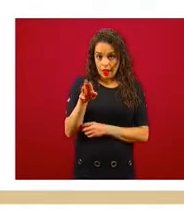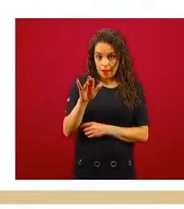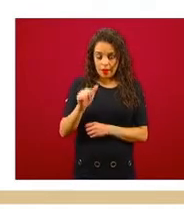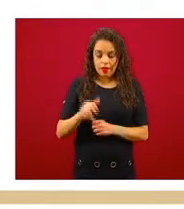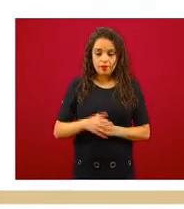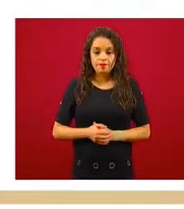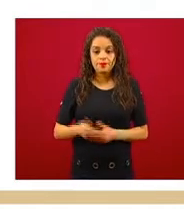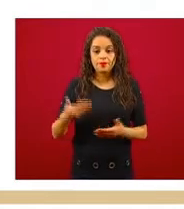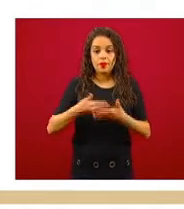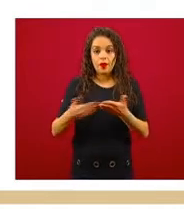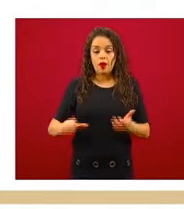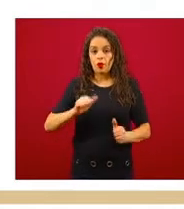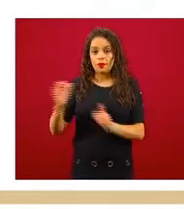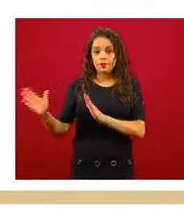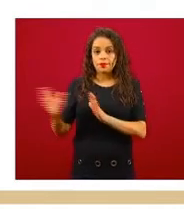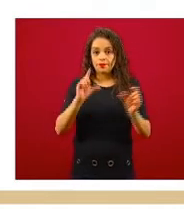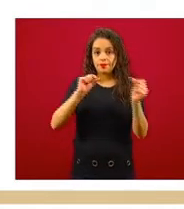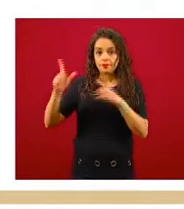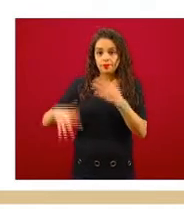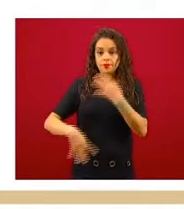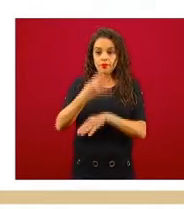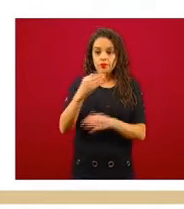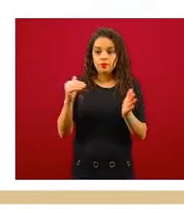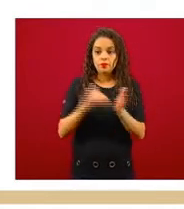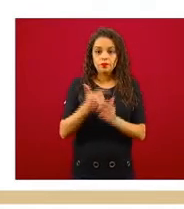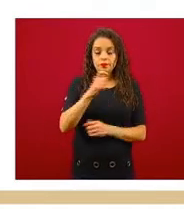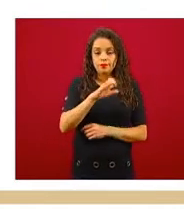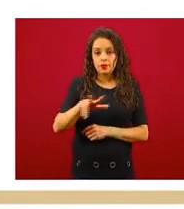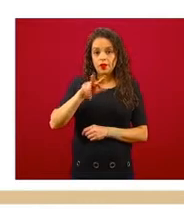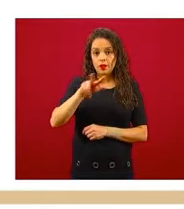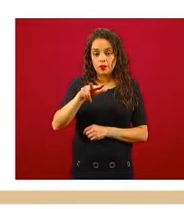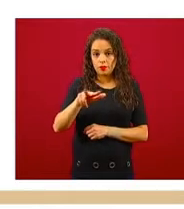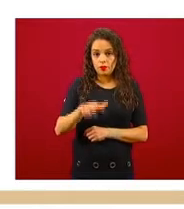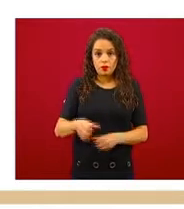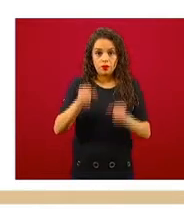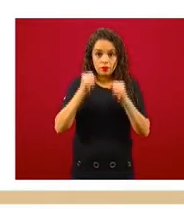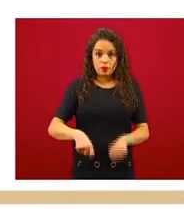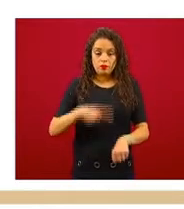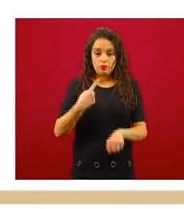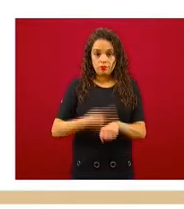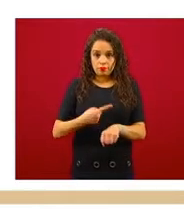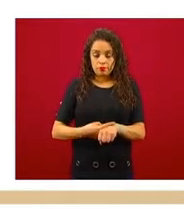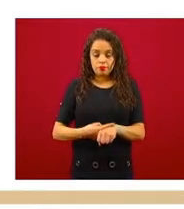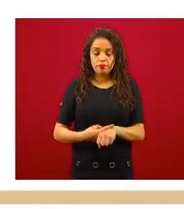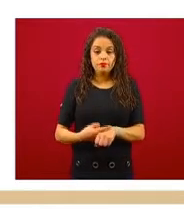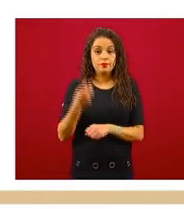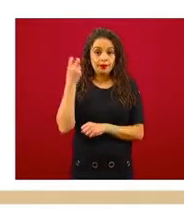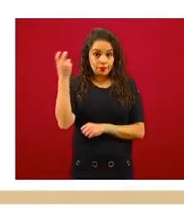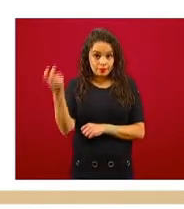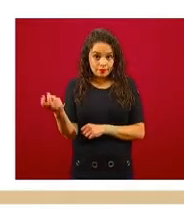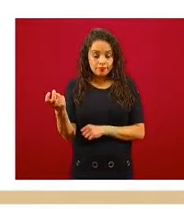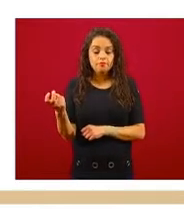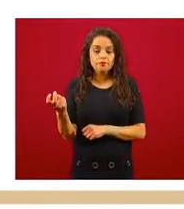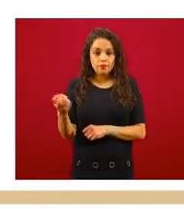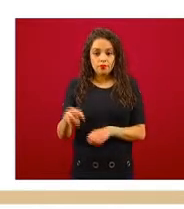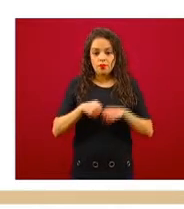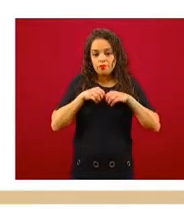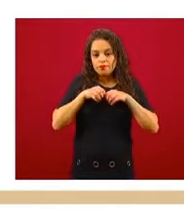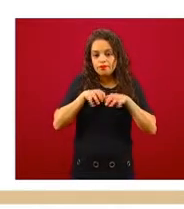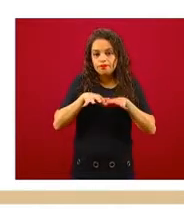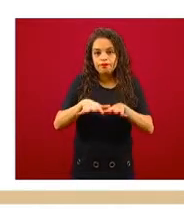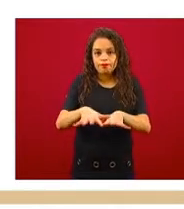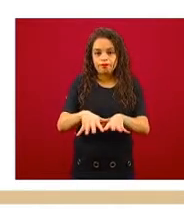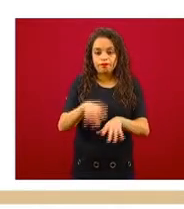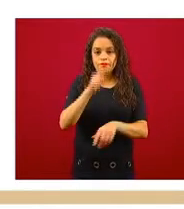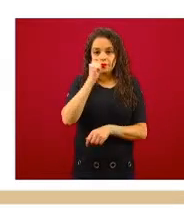the epidemic in Mexico. This shows just the active epidemic, the 14,718 confirmed